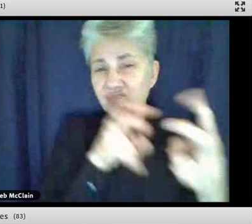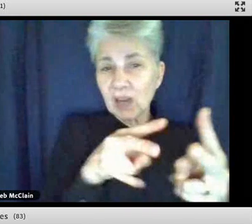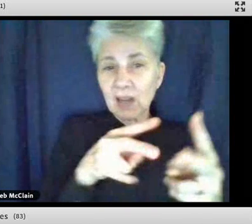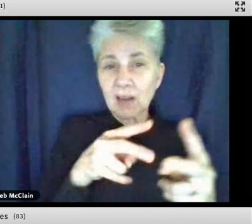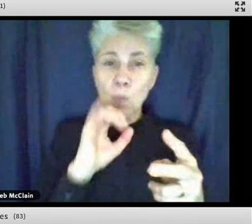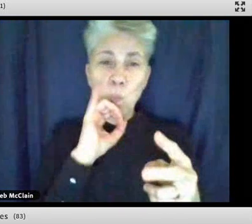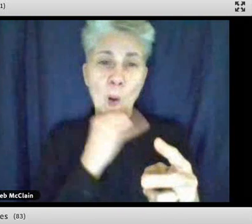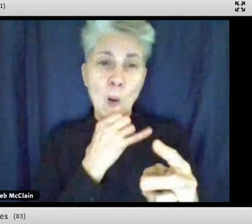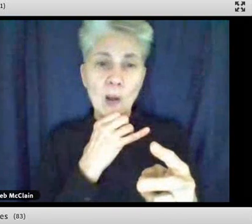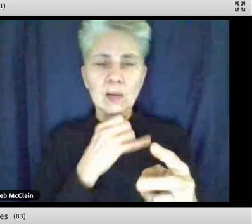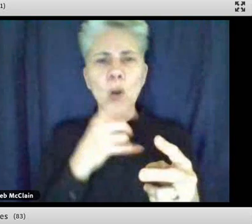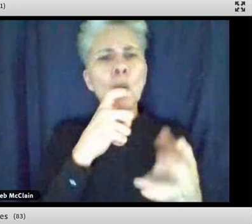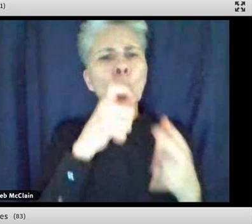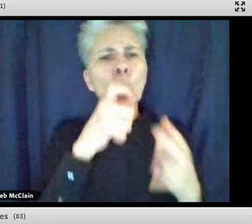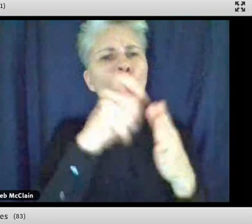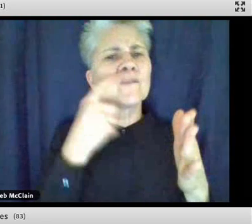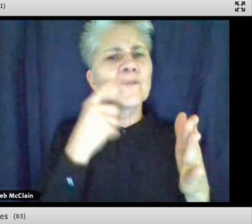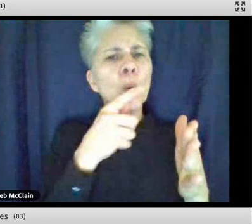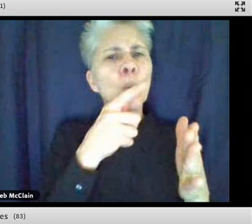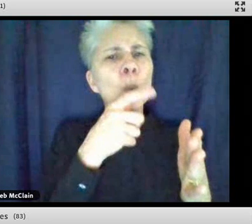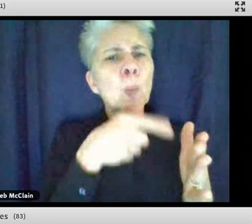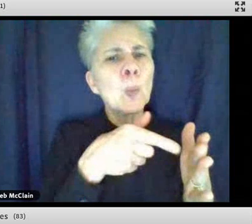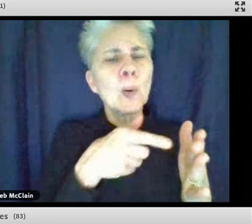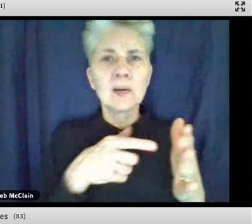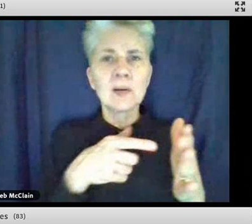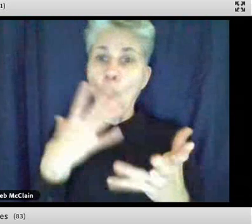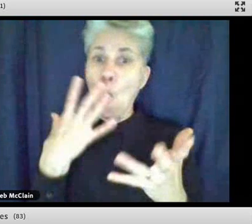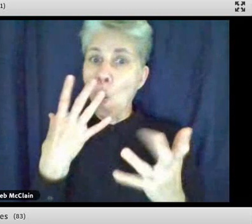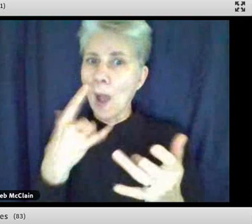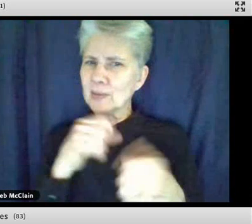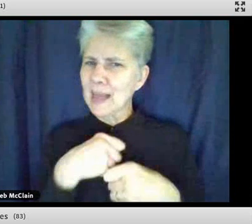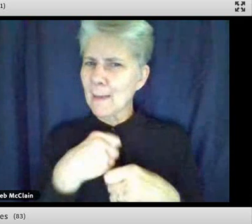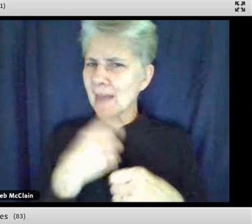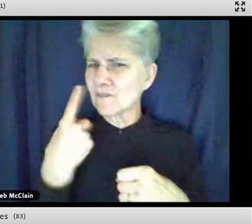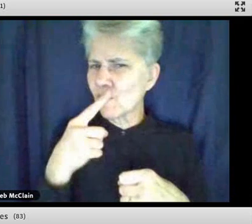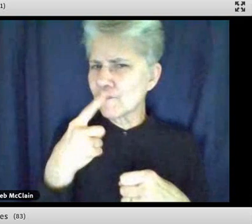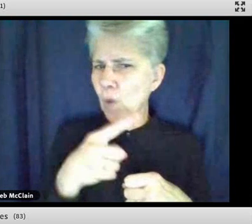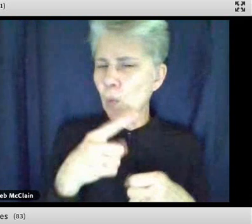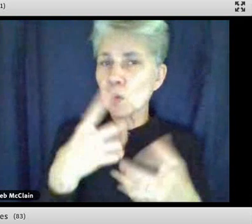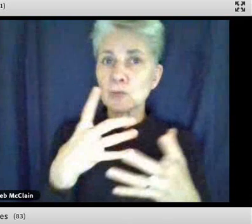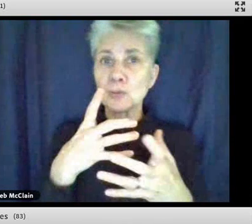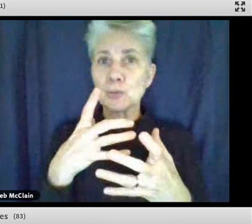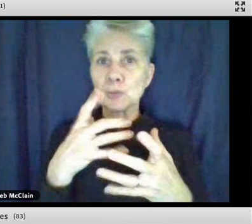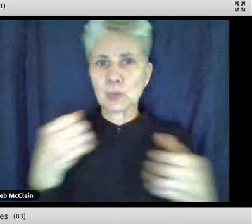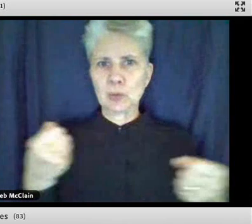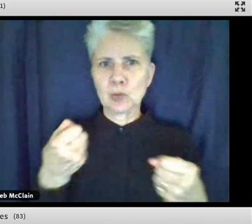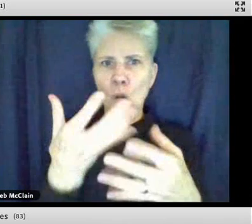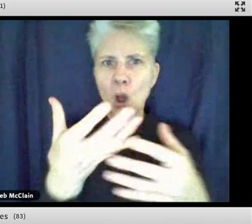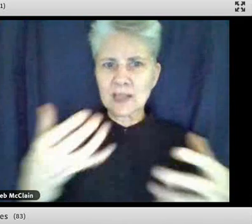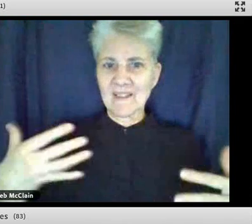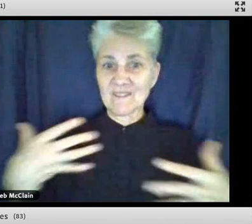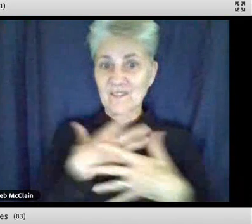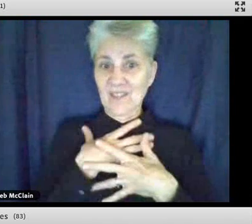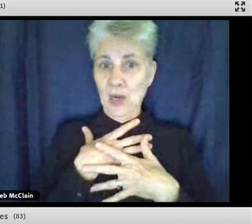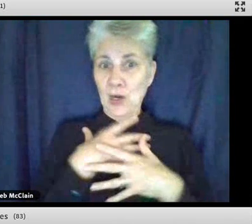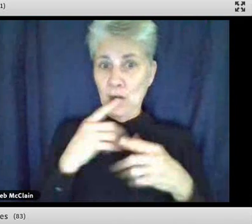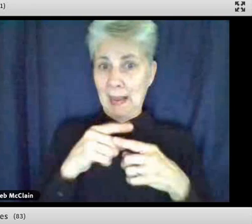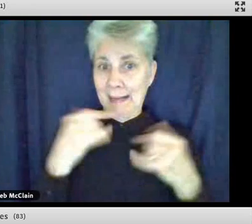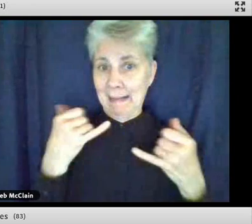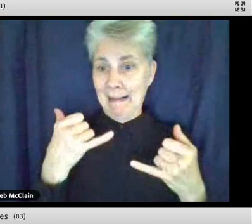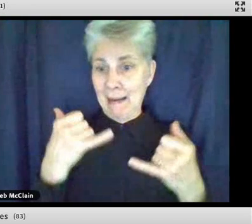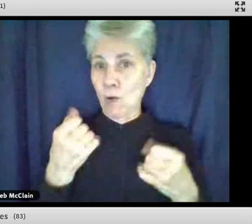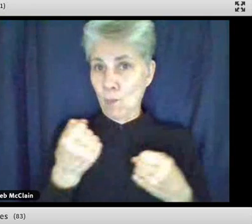intended audience? Why was this made? Was it to induce fear in times like this sometimes?